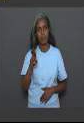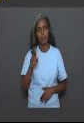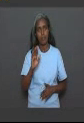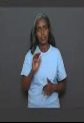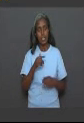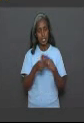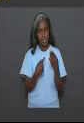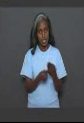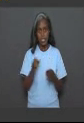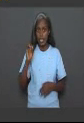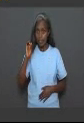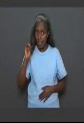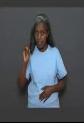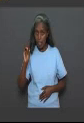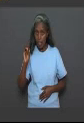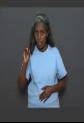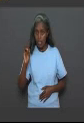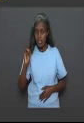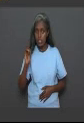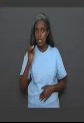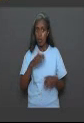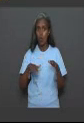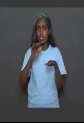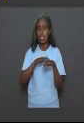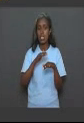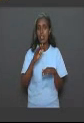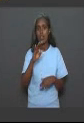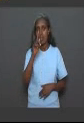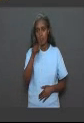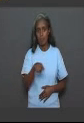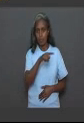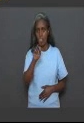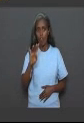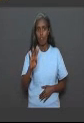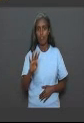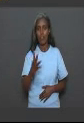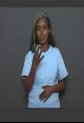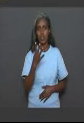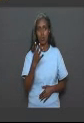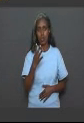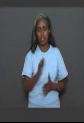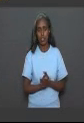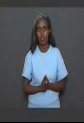r, since theta is on the 4th quadrant.